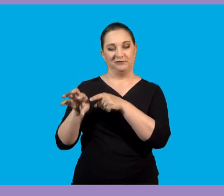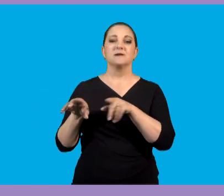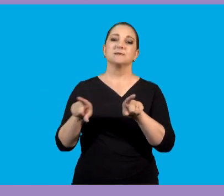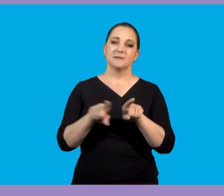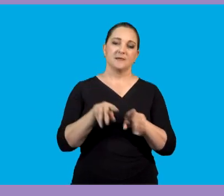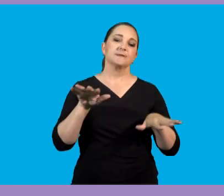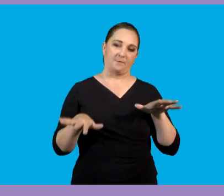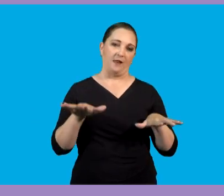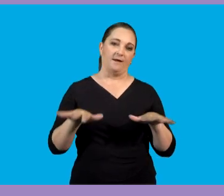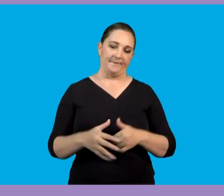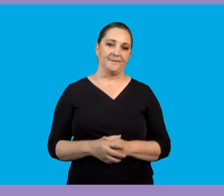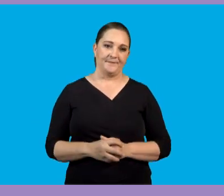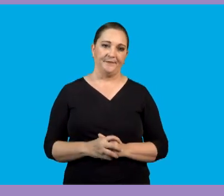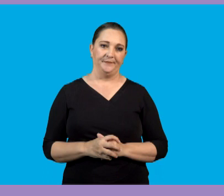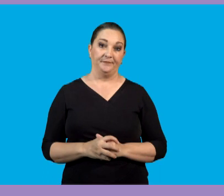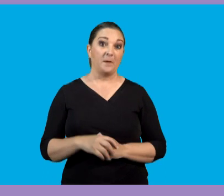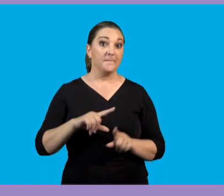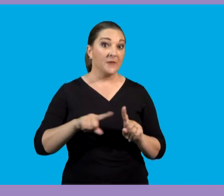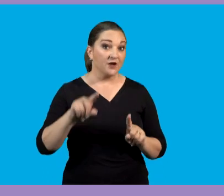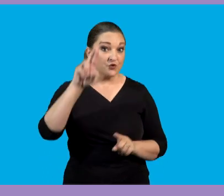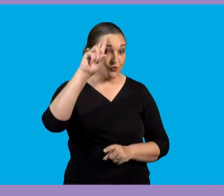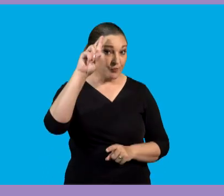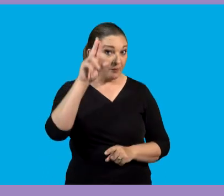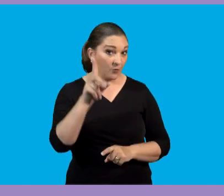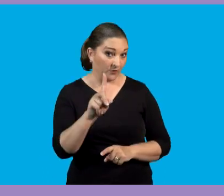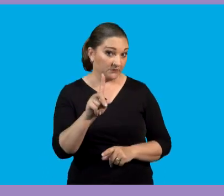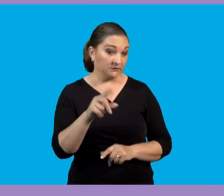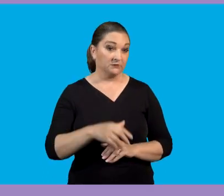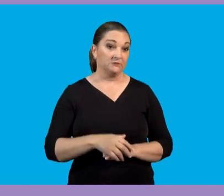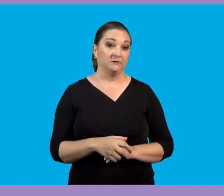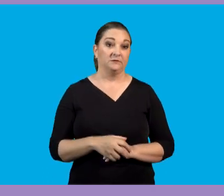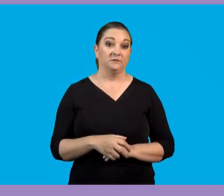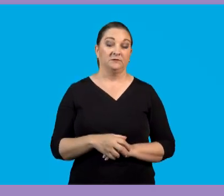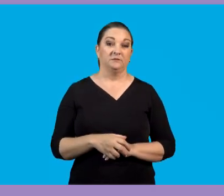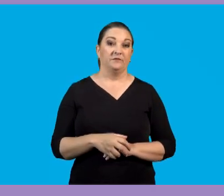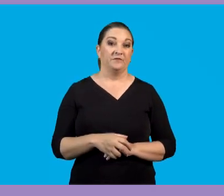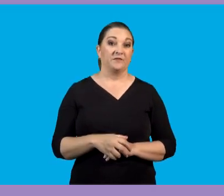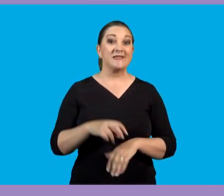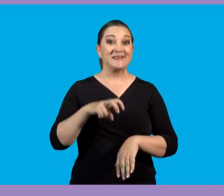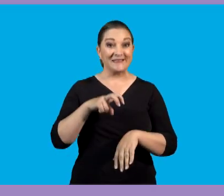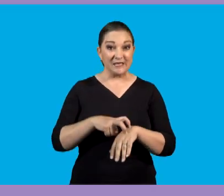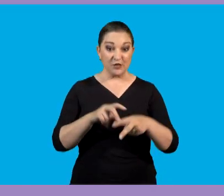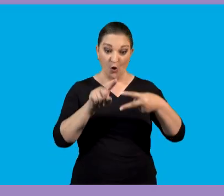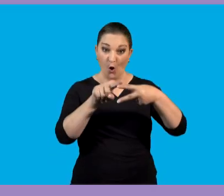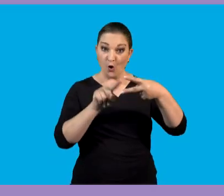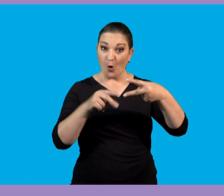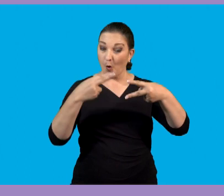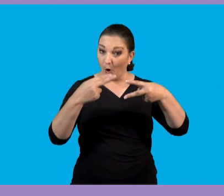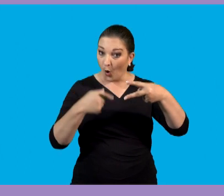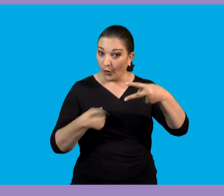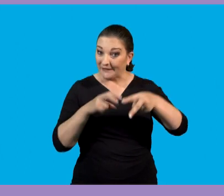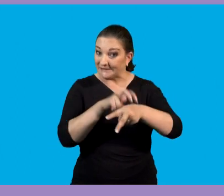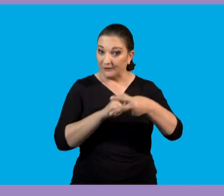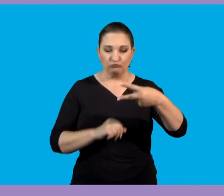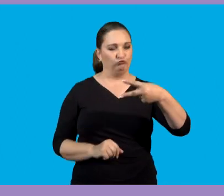PRQ. And remember, we don't need both of the conditions to be